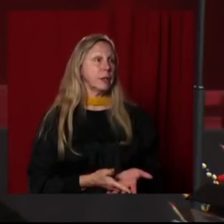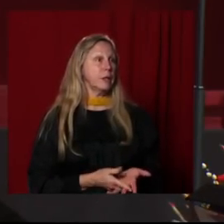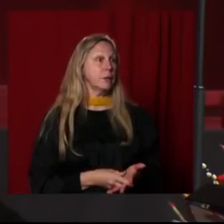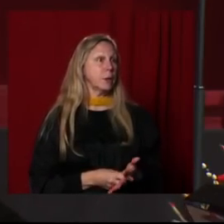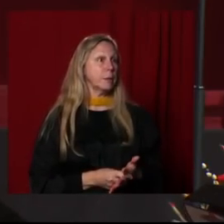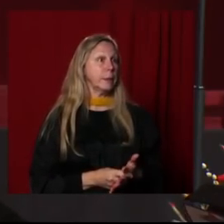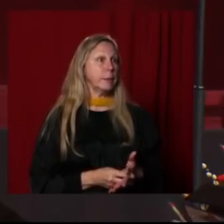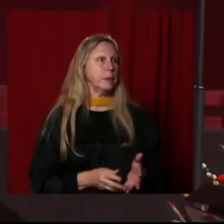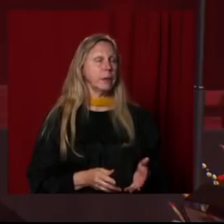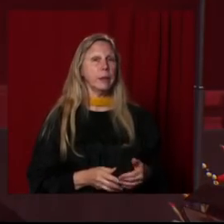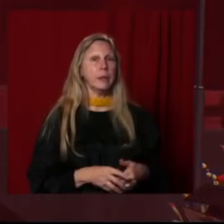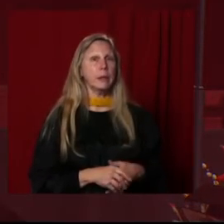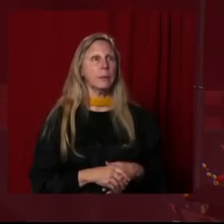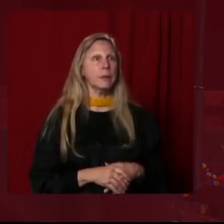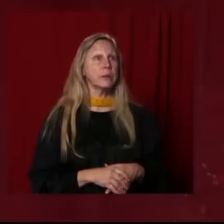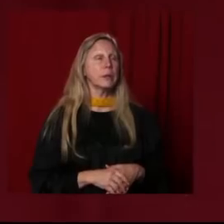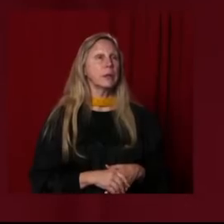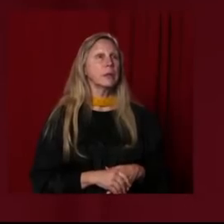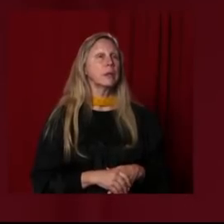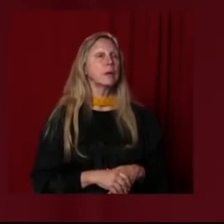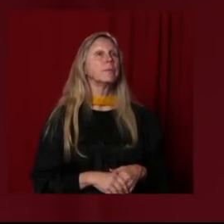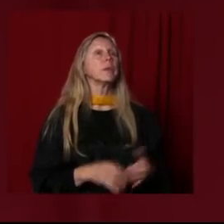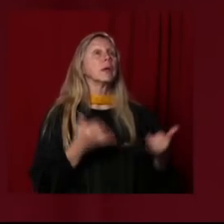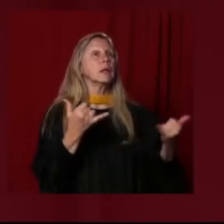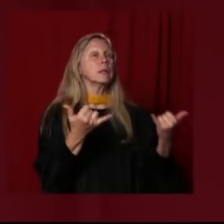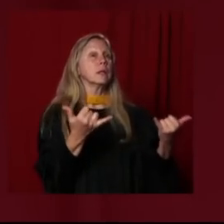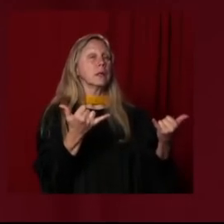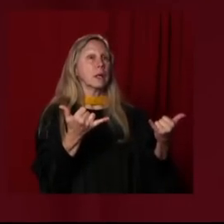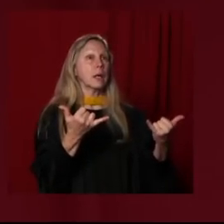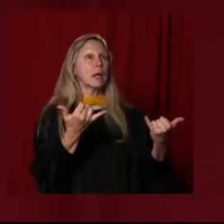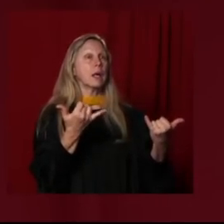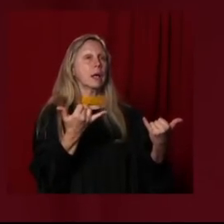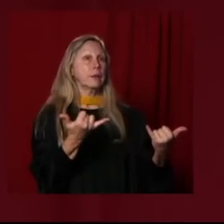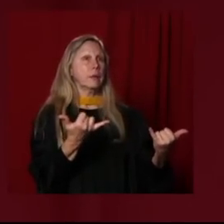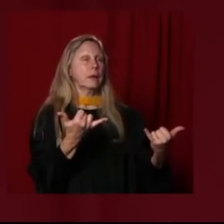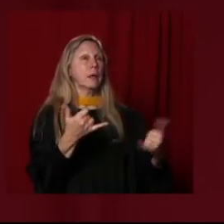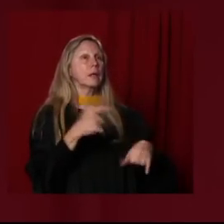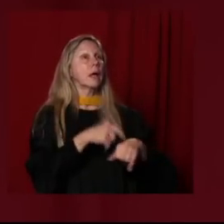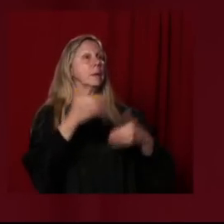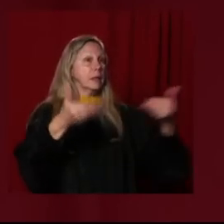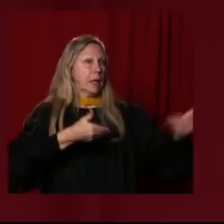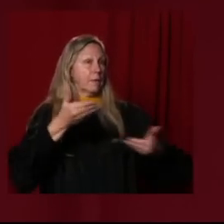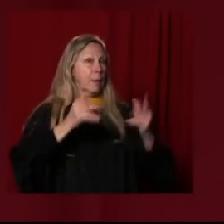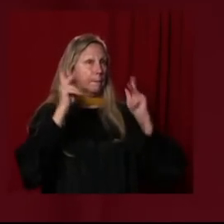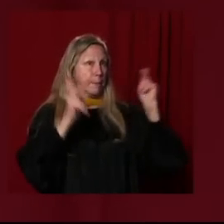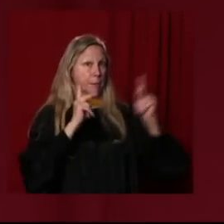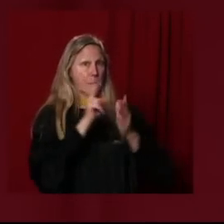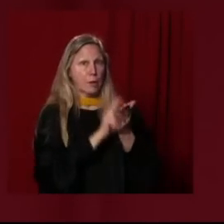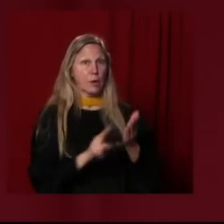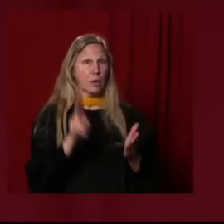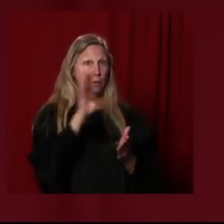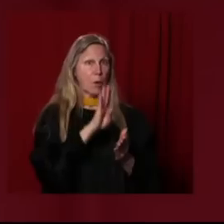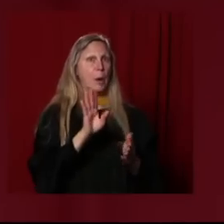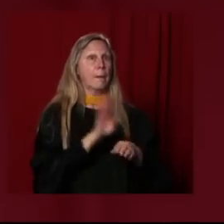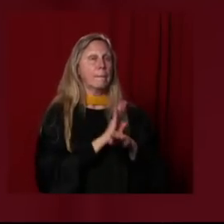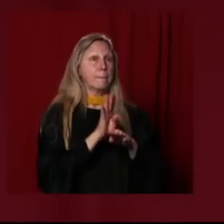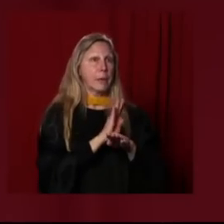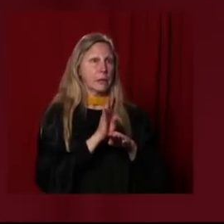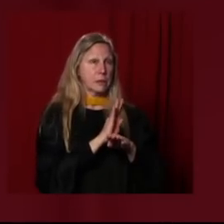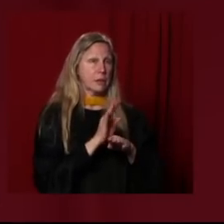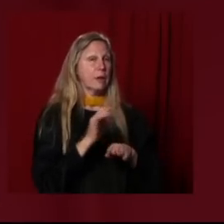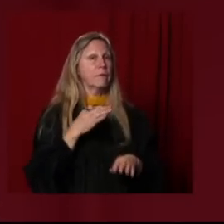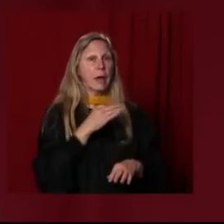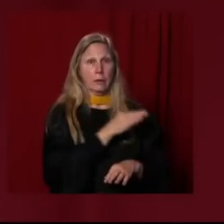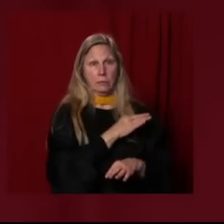Thank you, Chairman Gibson. At this time, I'm pleased to introduce several members of the university's administration and